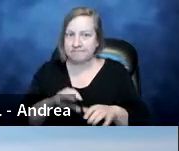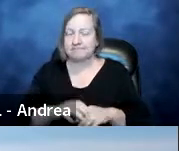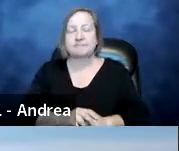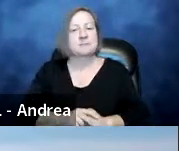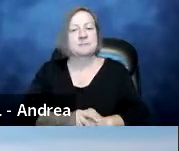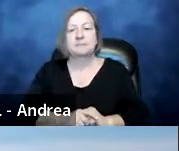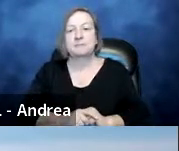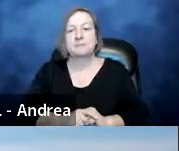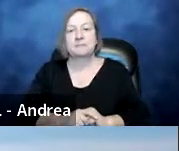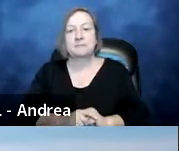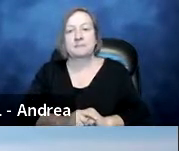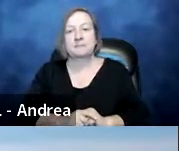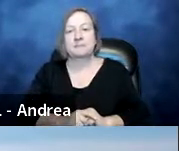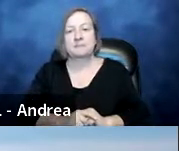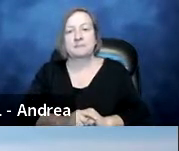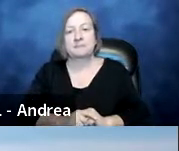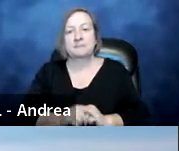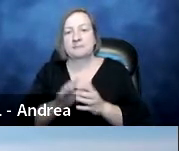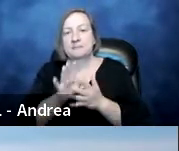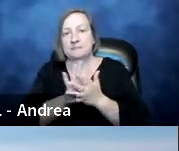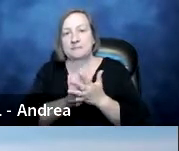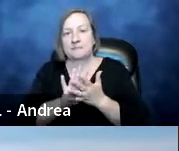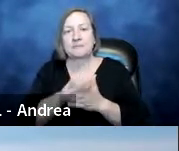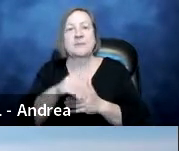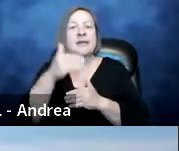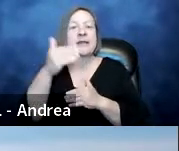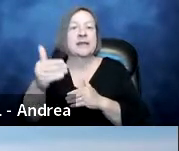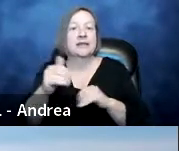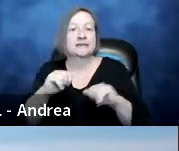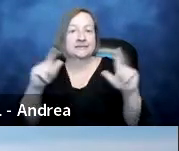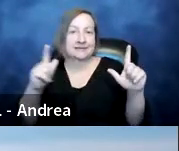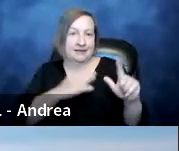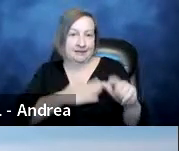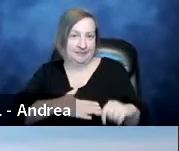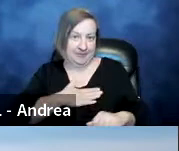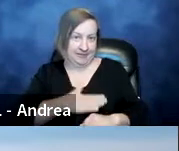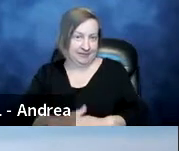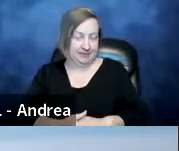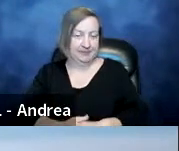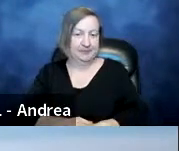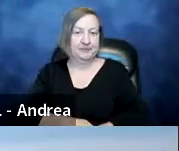so the next slide, please.